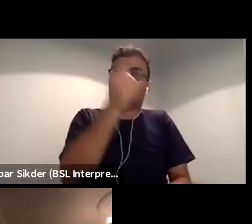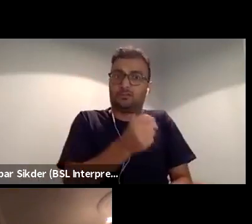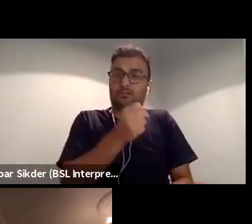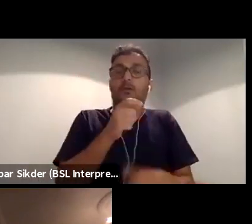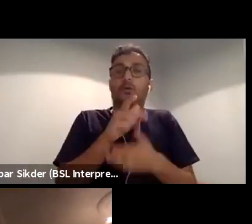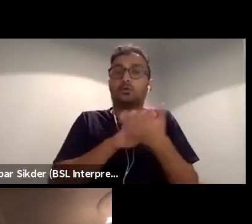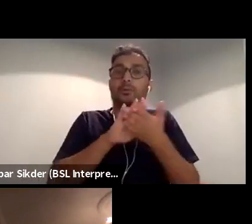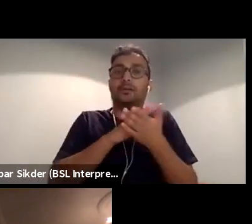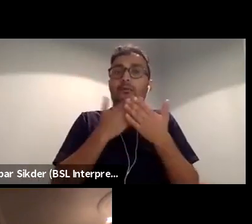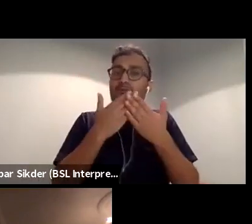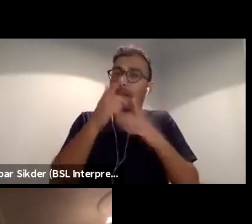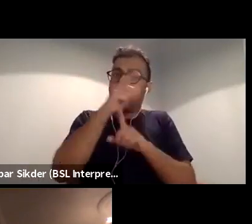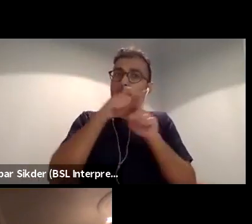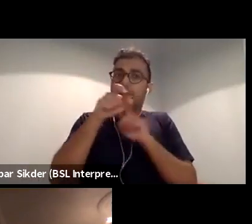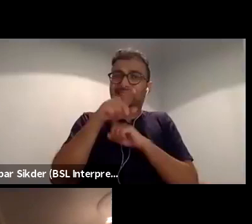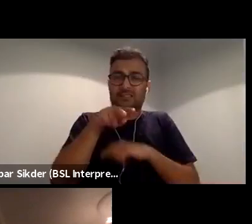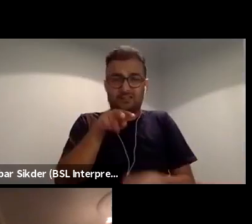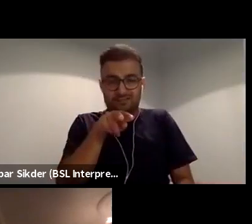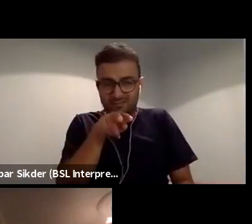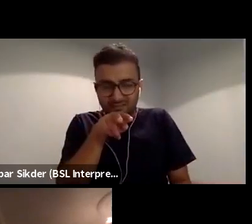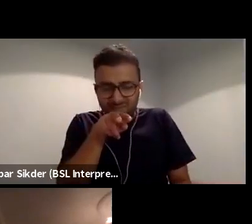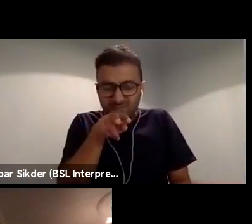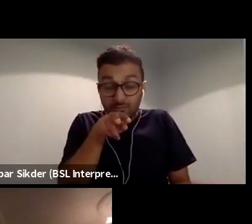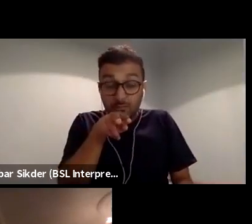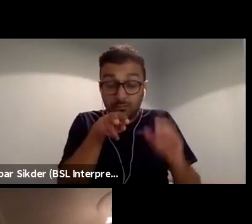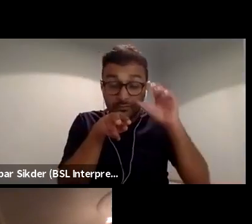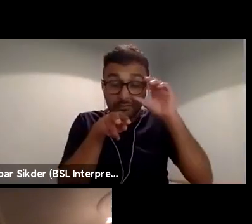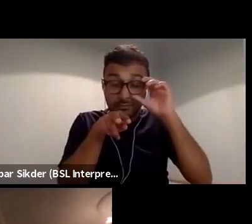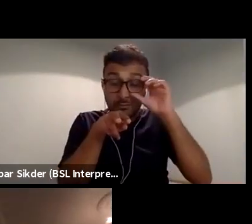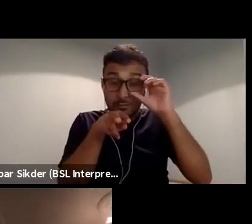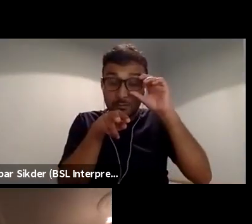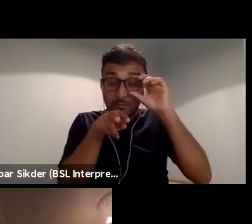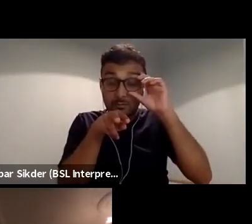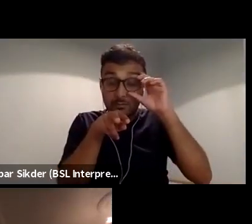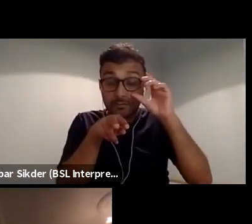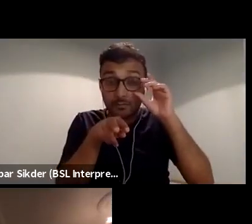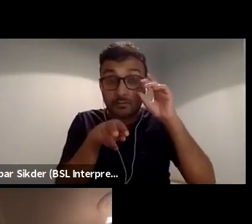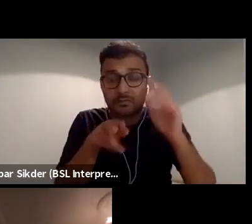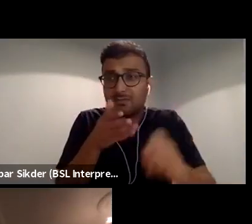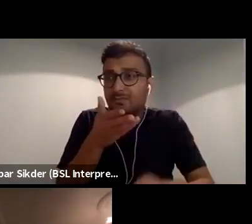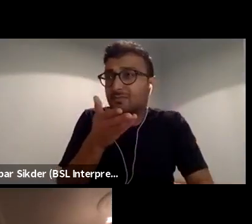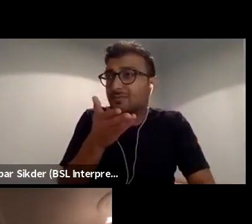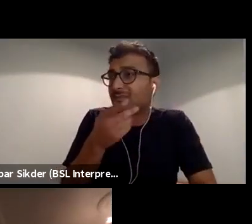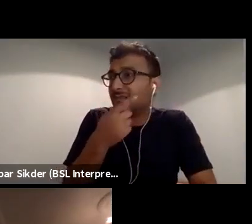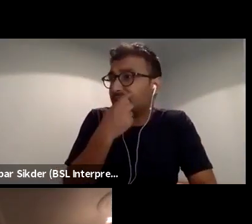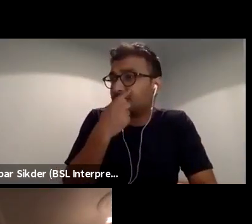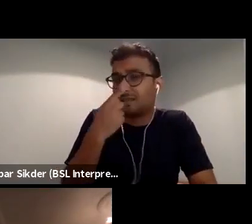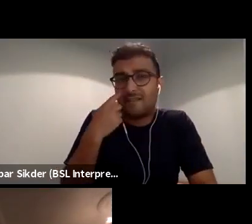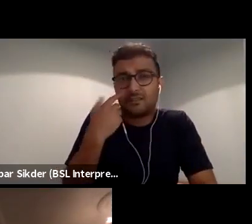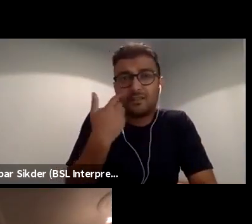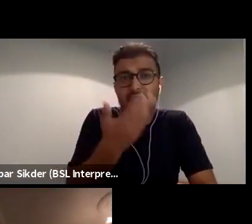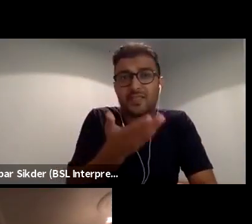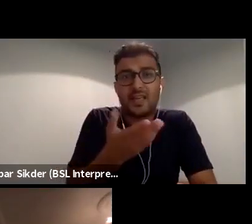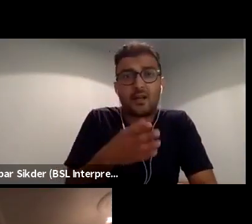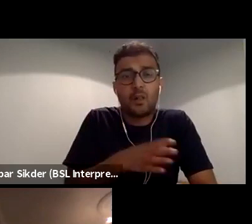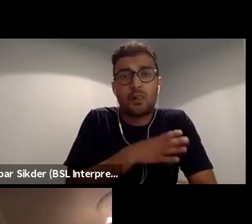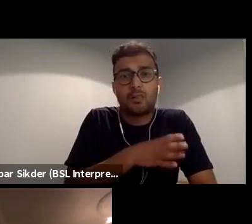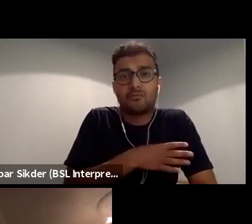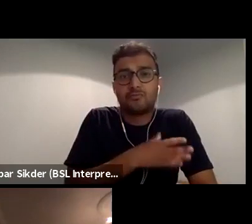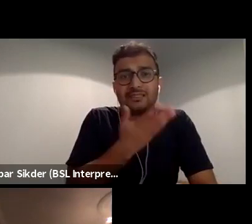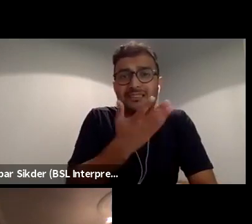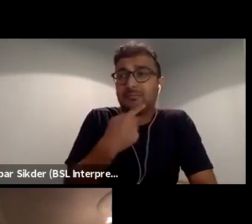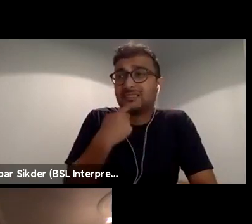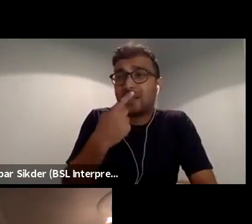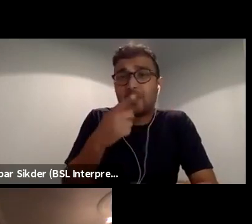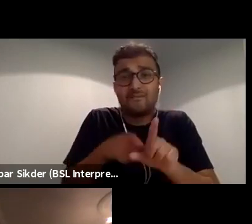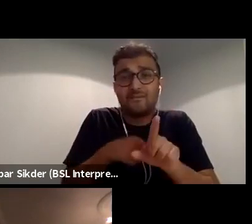Muslim communities, because it was almost like, look, what more evidence do you need? This, we've been saying for years, this is a major threat against us, and